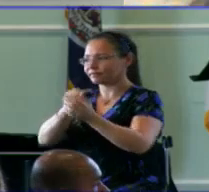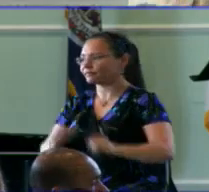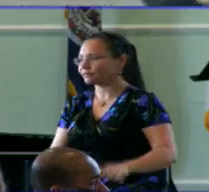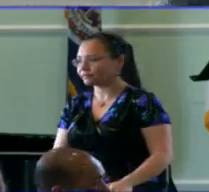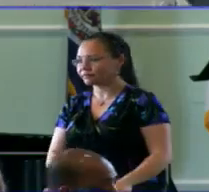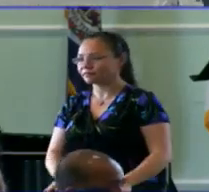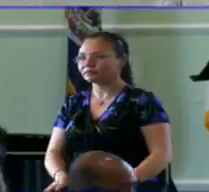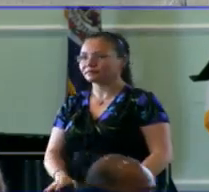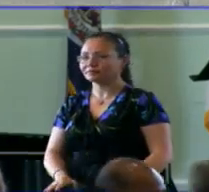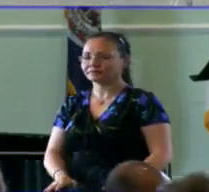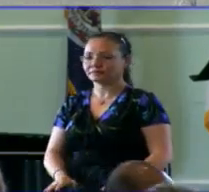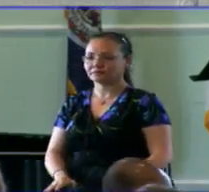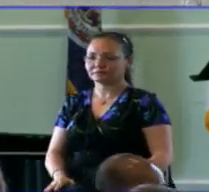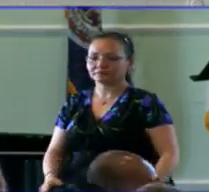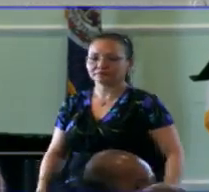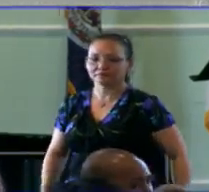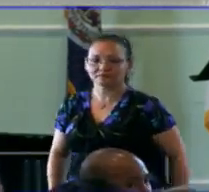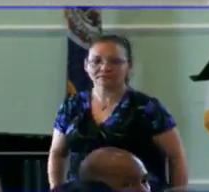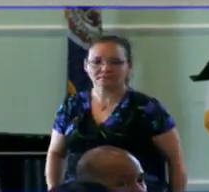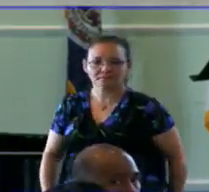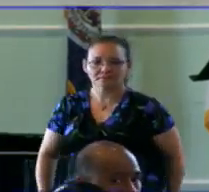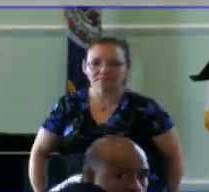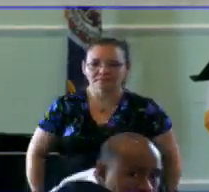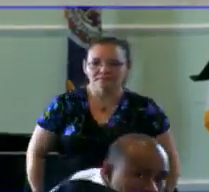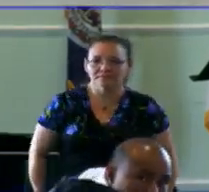Okay. Thank you, Pastor.